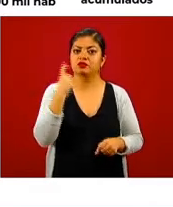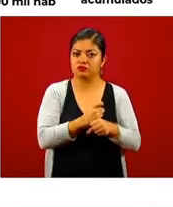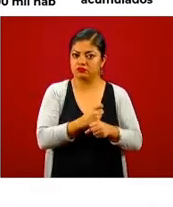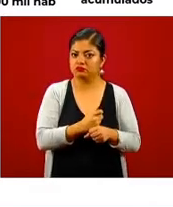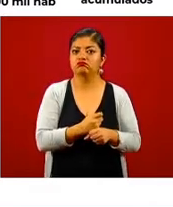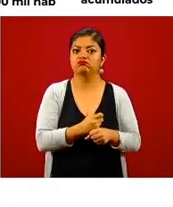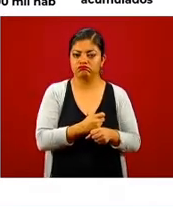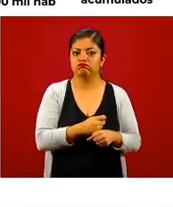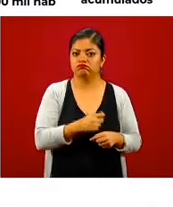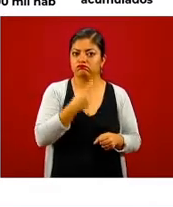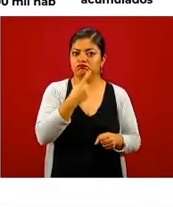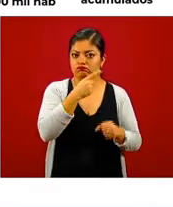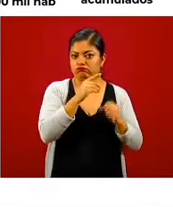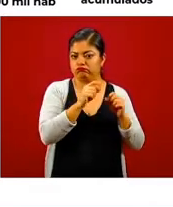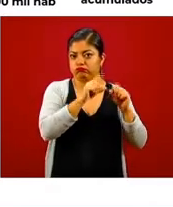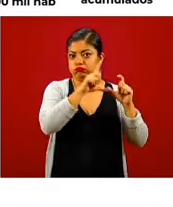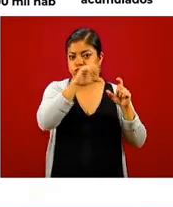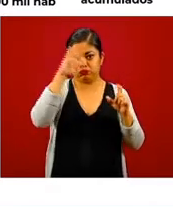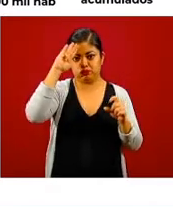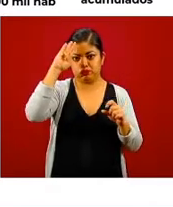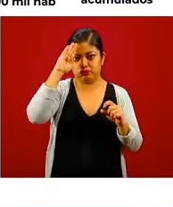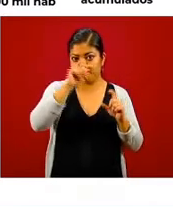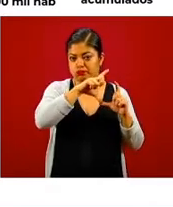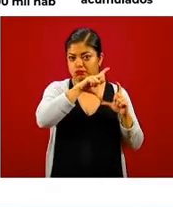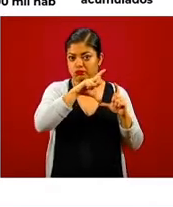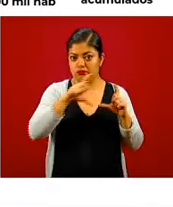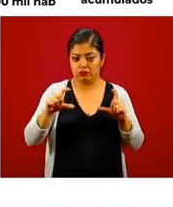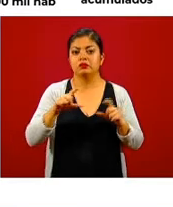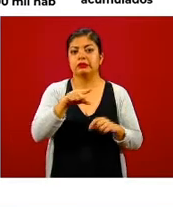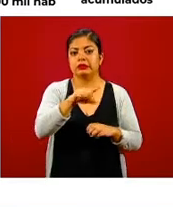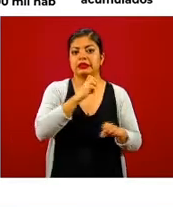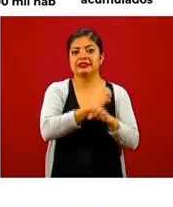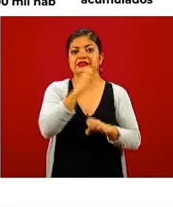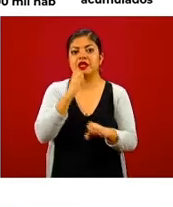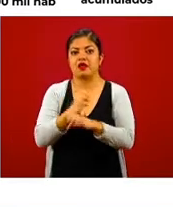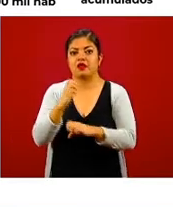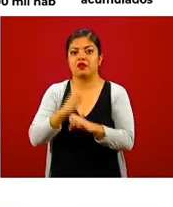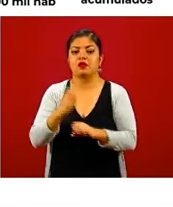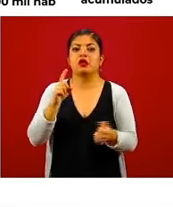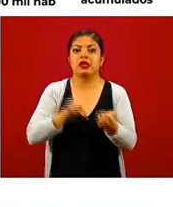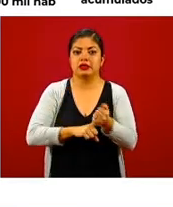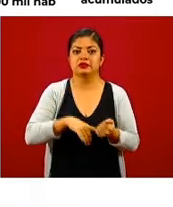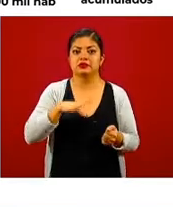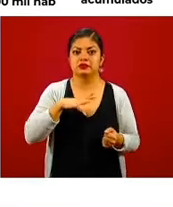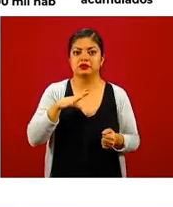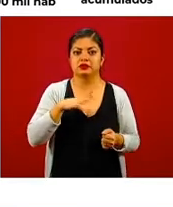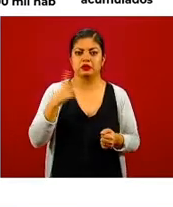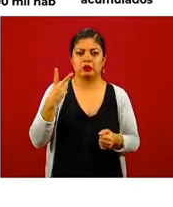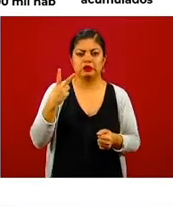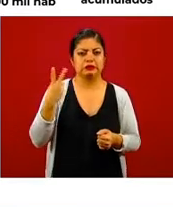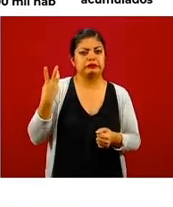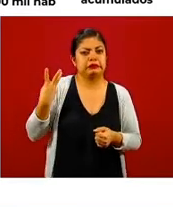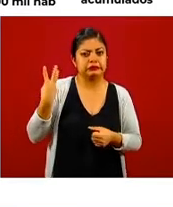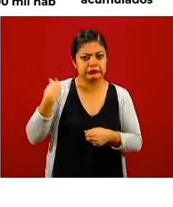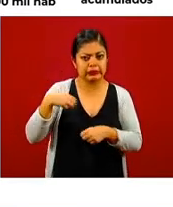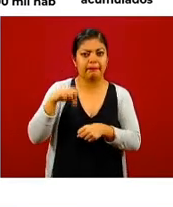Baja California with the highest number of cumulative confirmed cases.